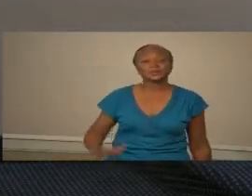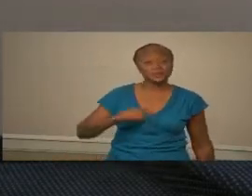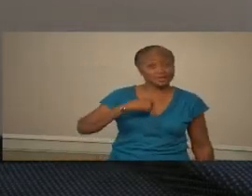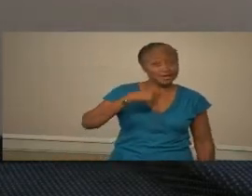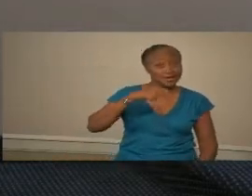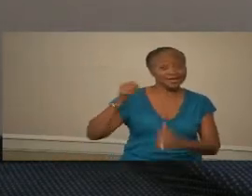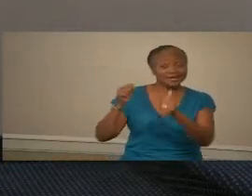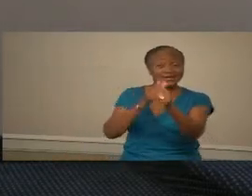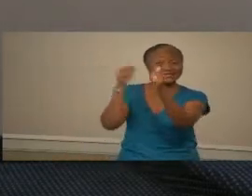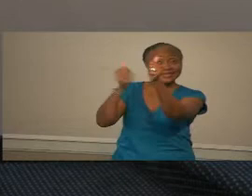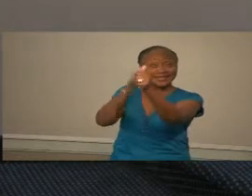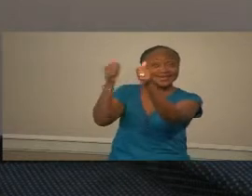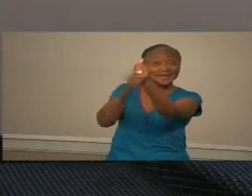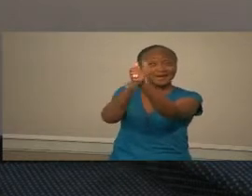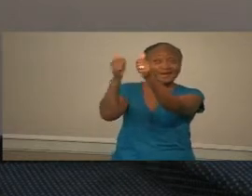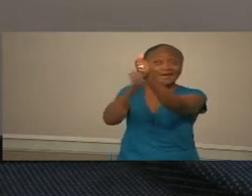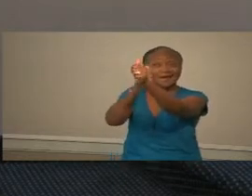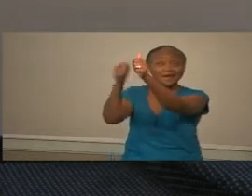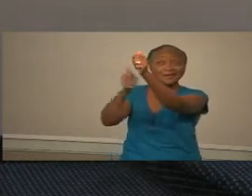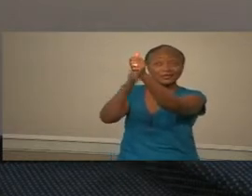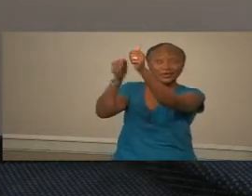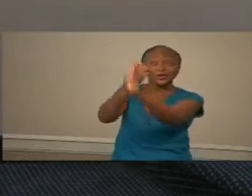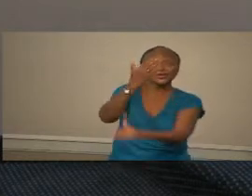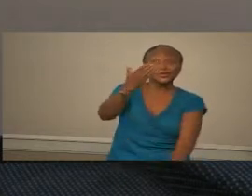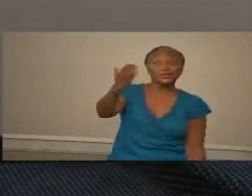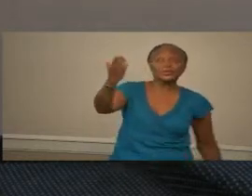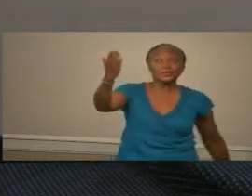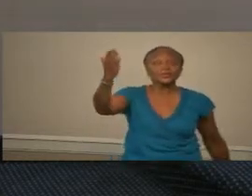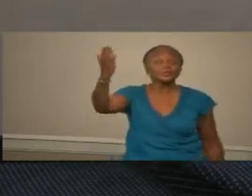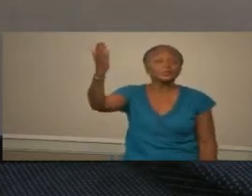I'm chasing after you.